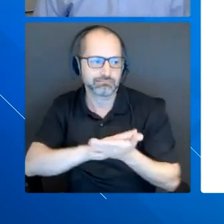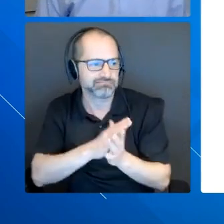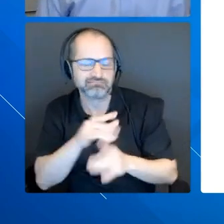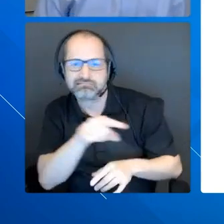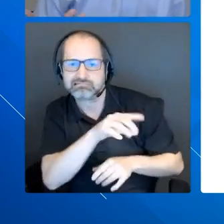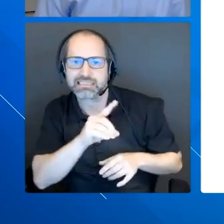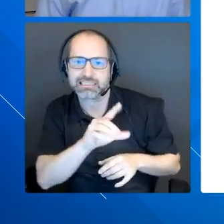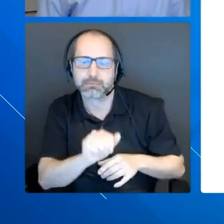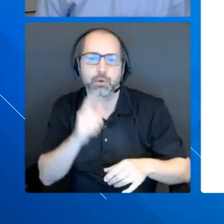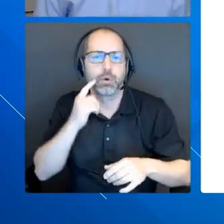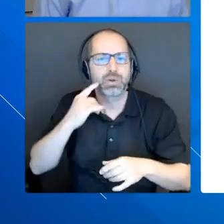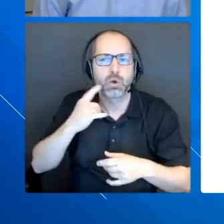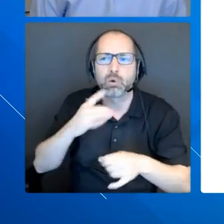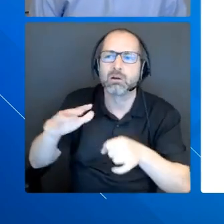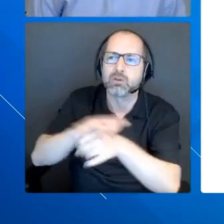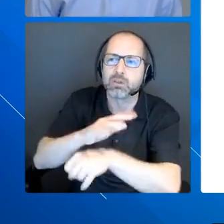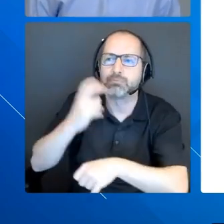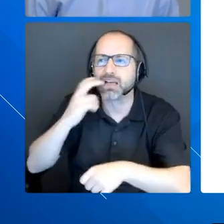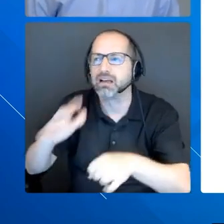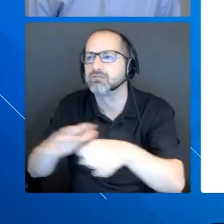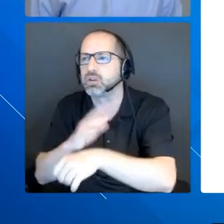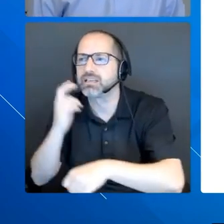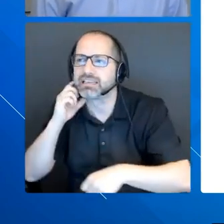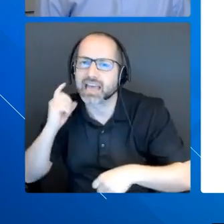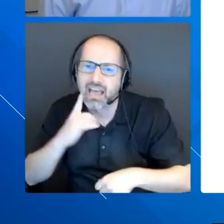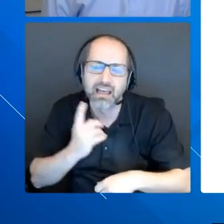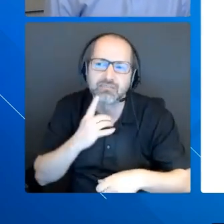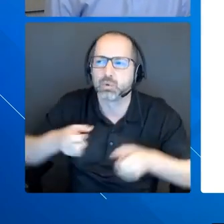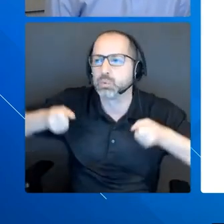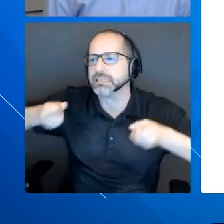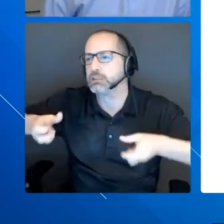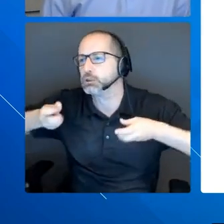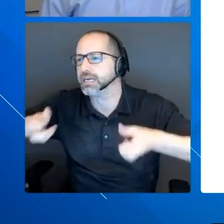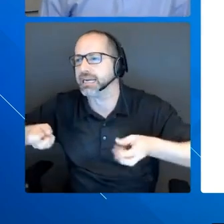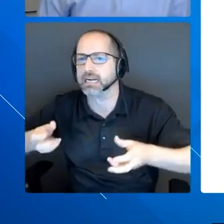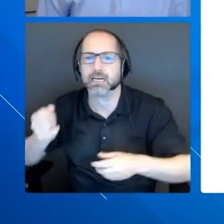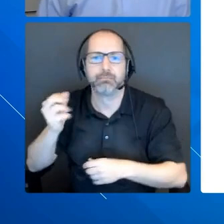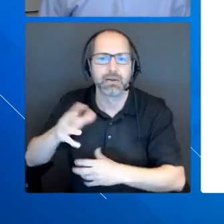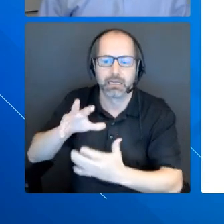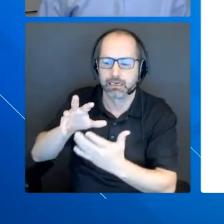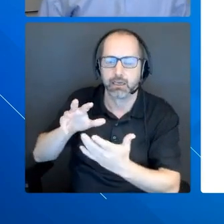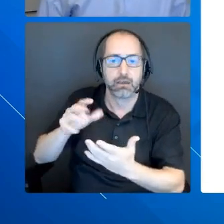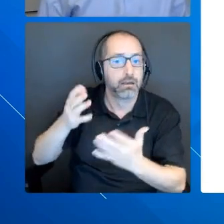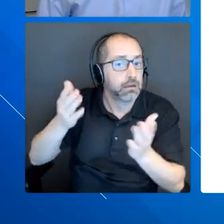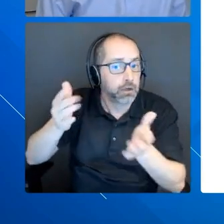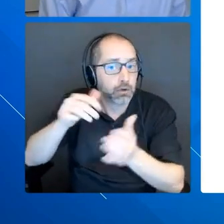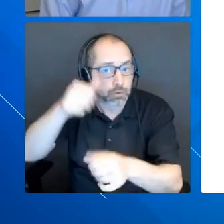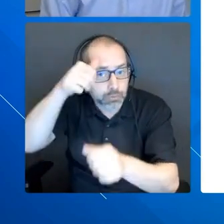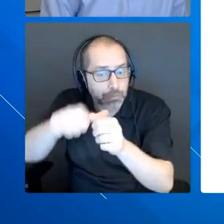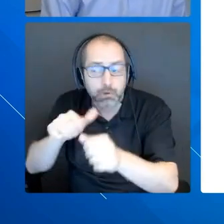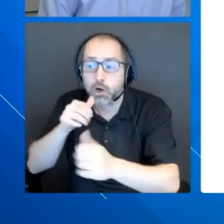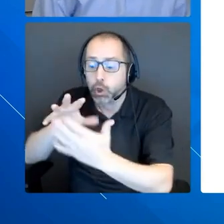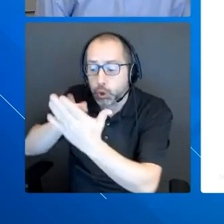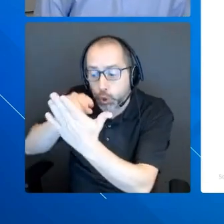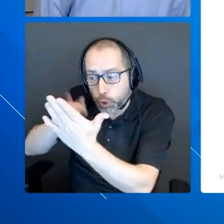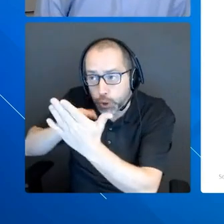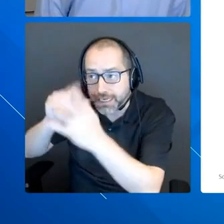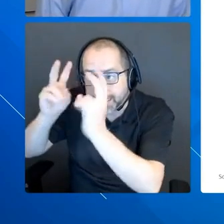fully deaf, in a wheelchair. What about what about issues learning or issues remembering or things like mental health?